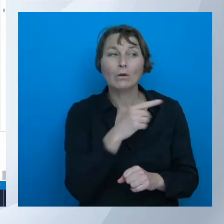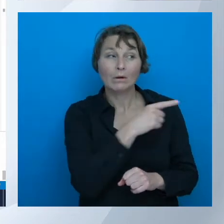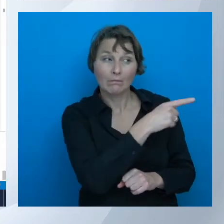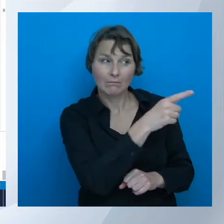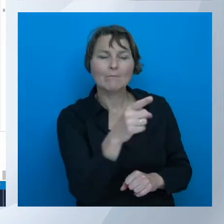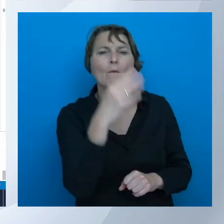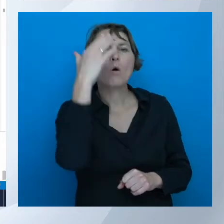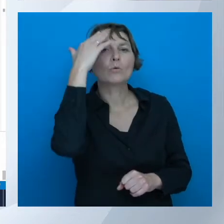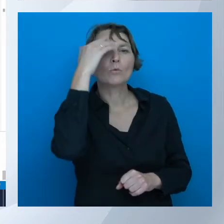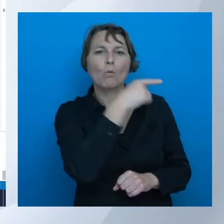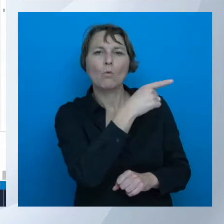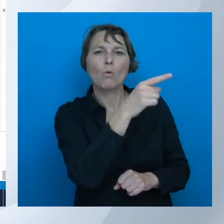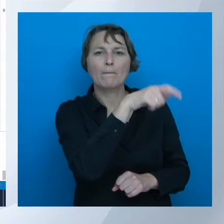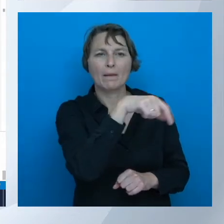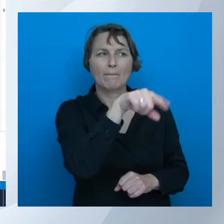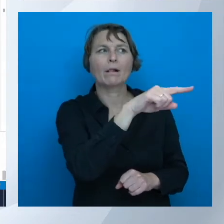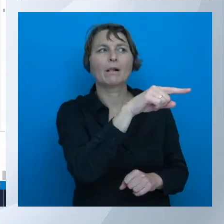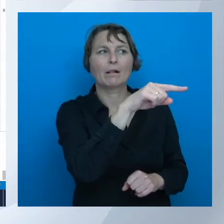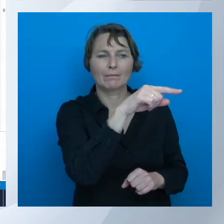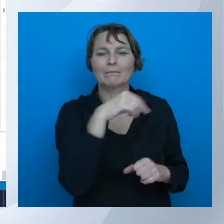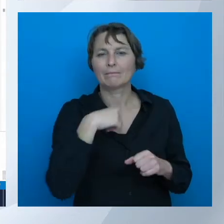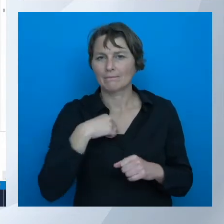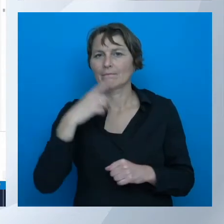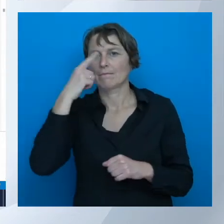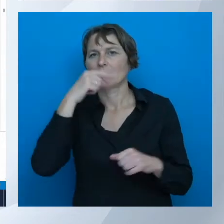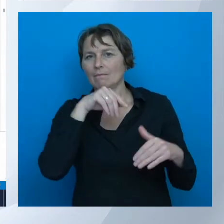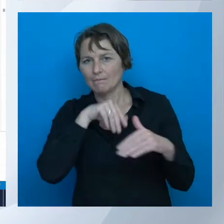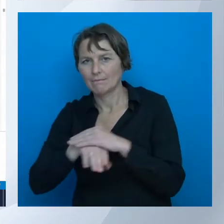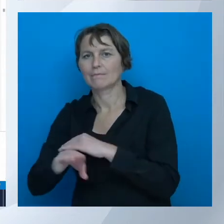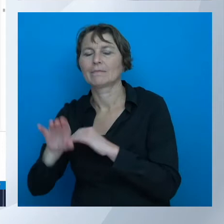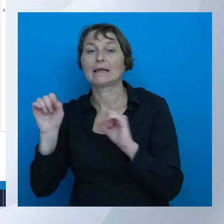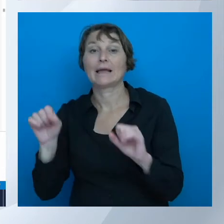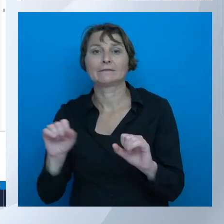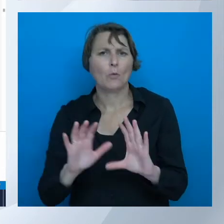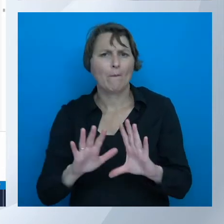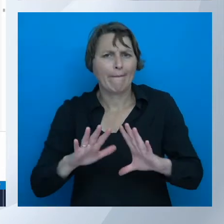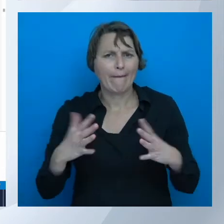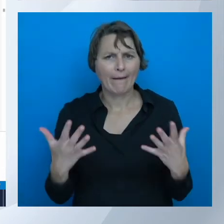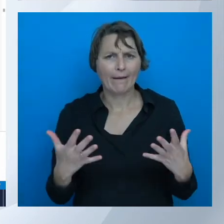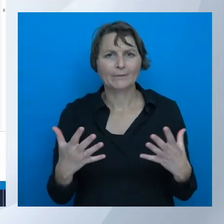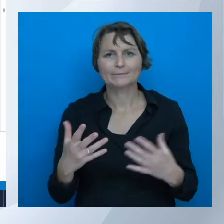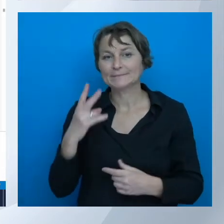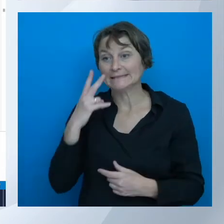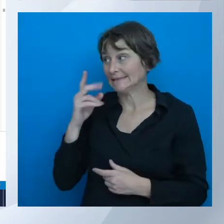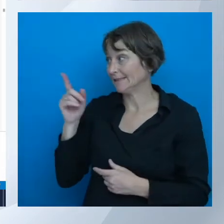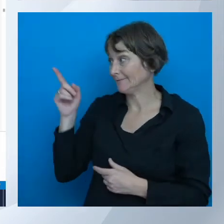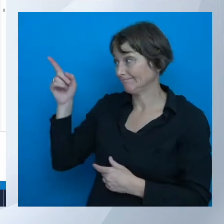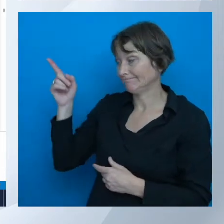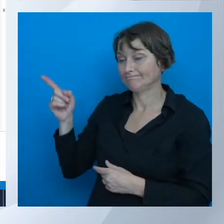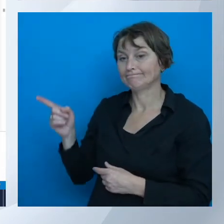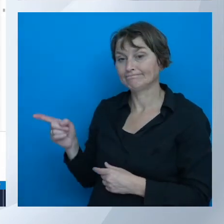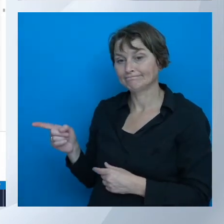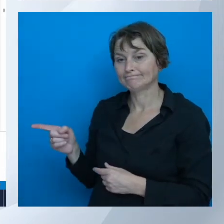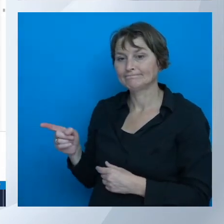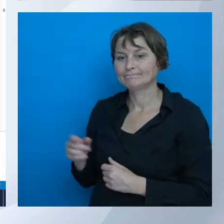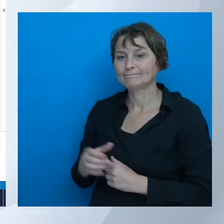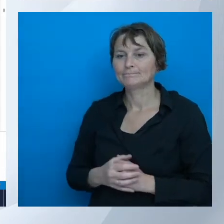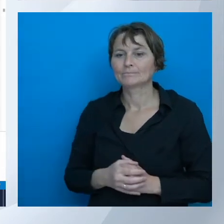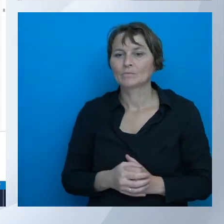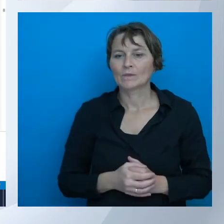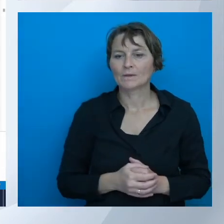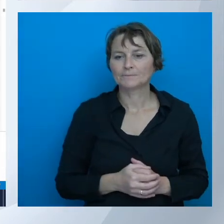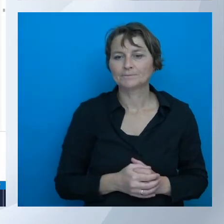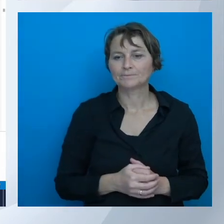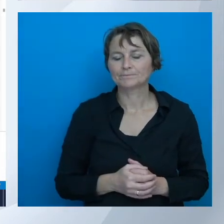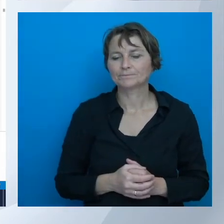Directory. So what you'll need to do is, here you can see that I have a Azure function component where that Azure